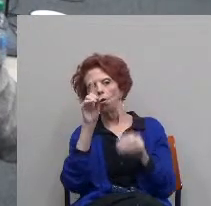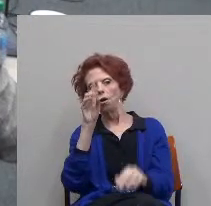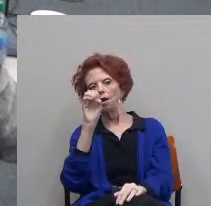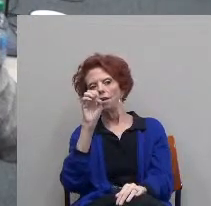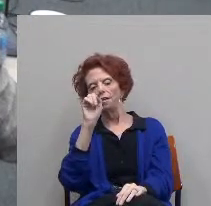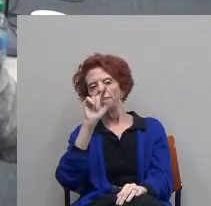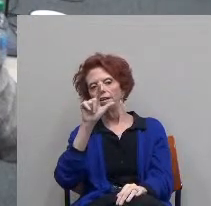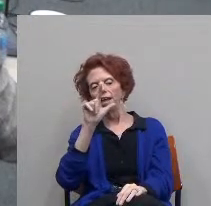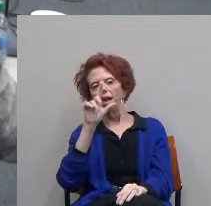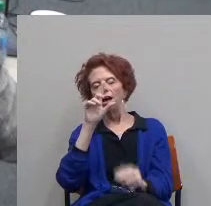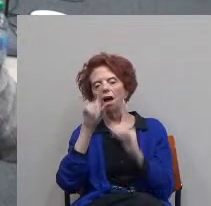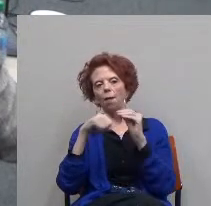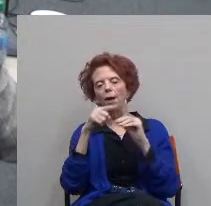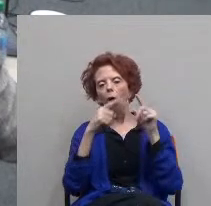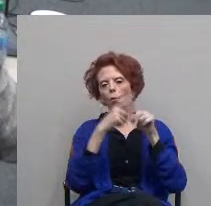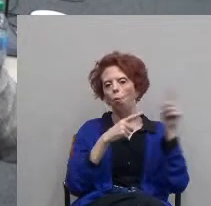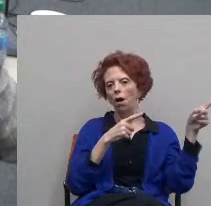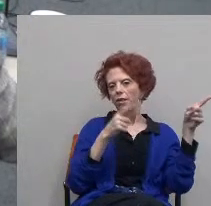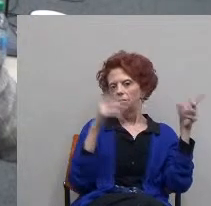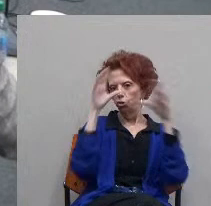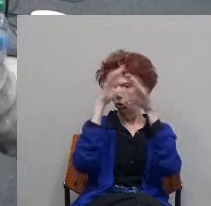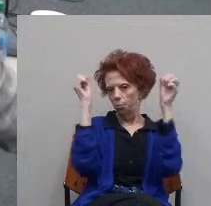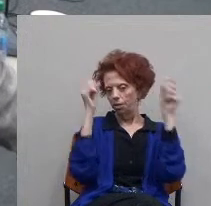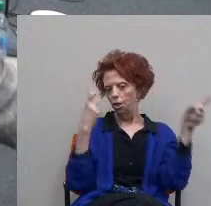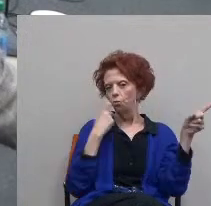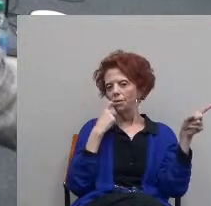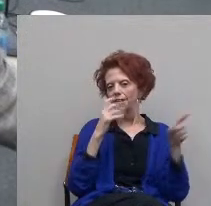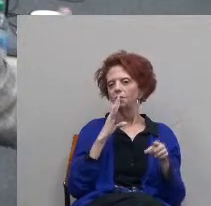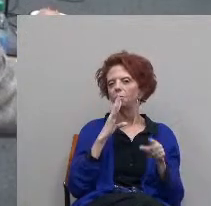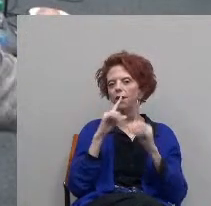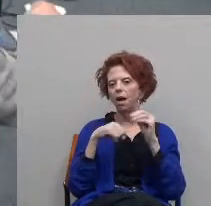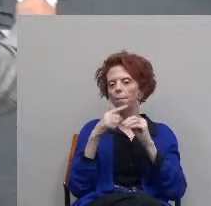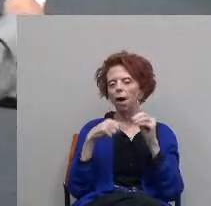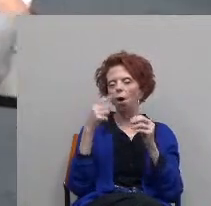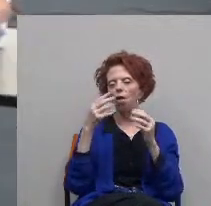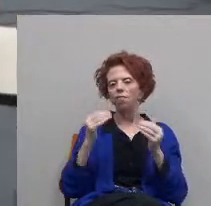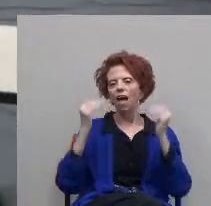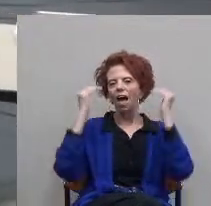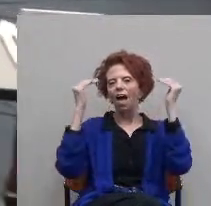where Superintendent Brumman was speaking to. At